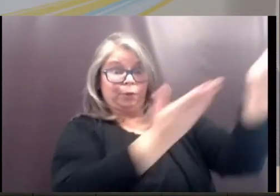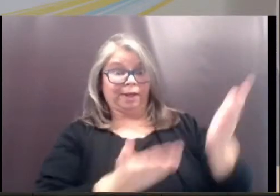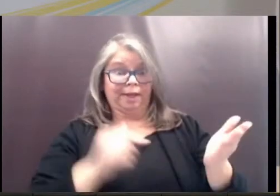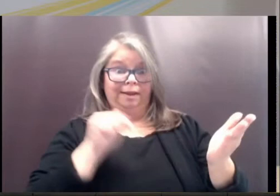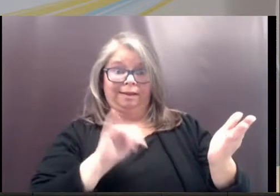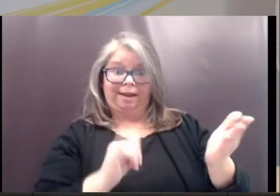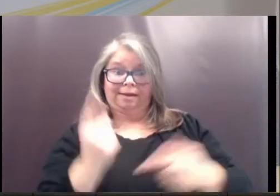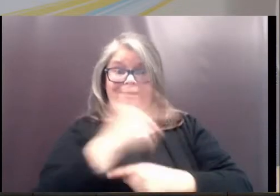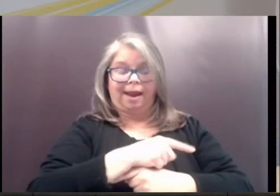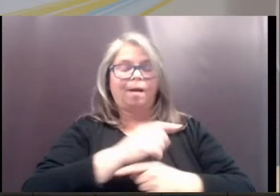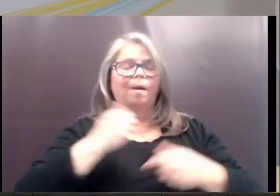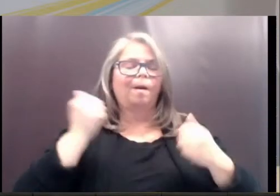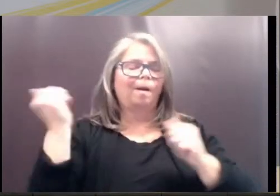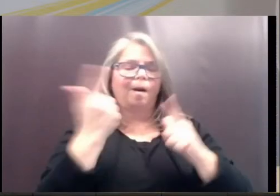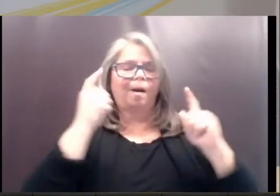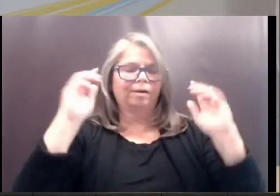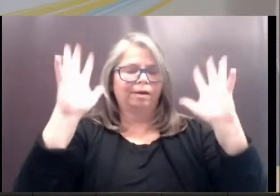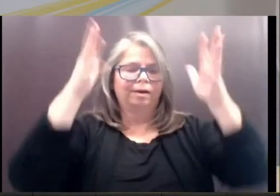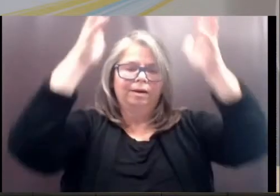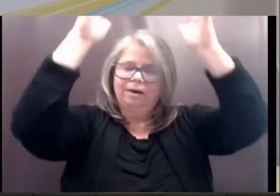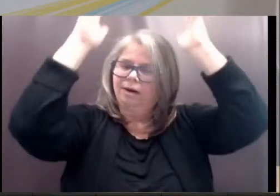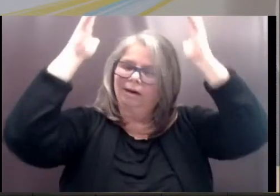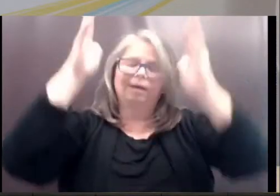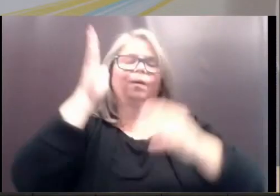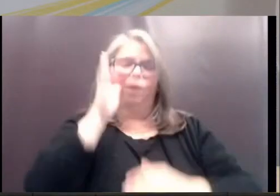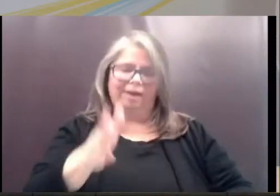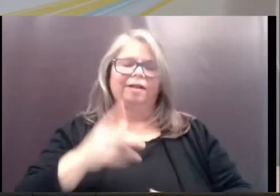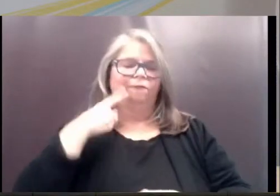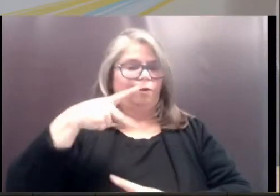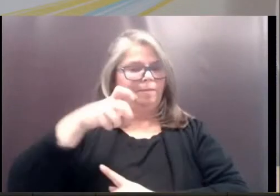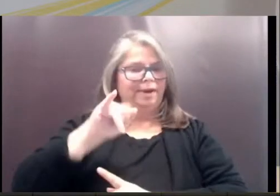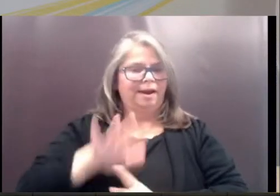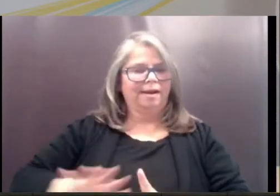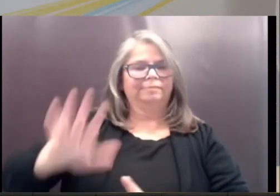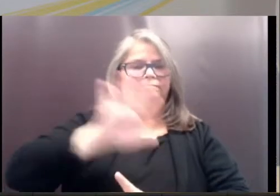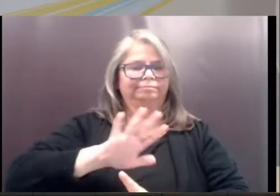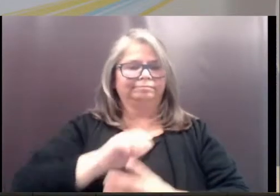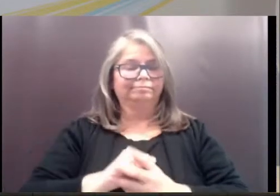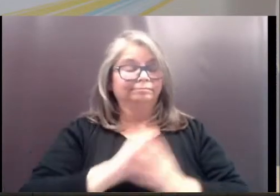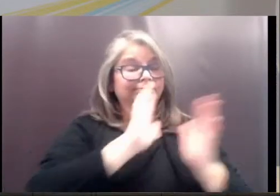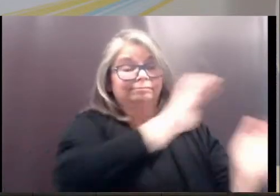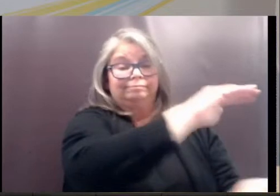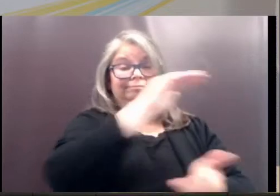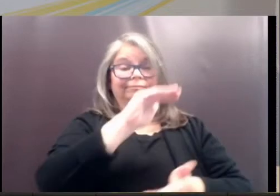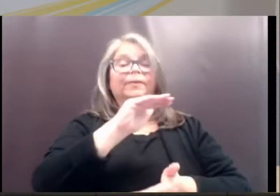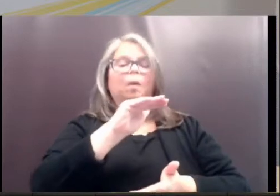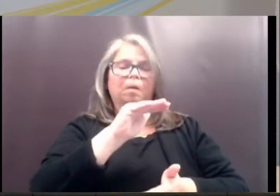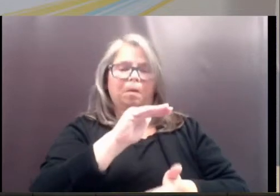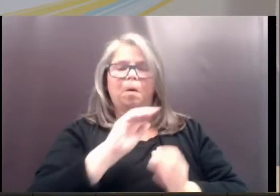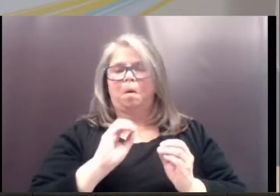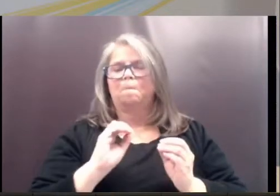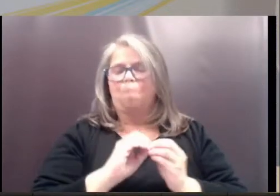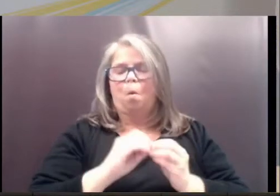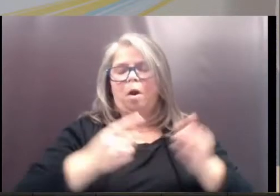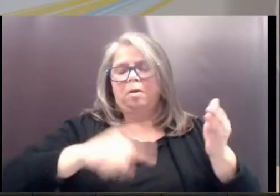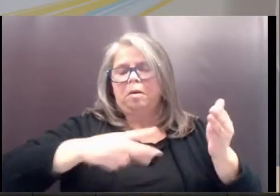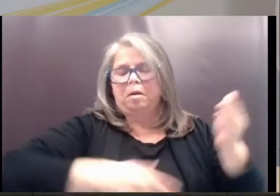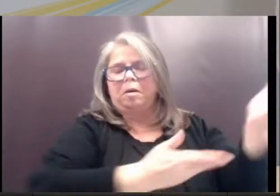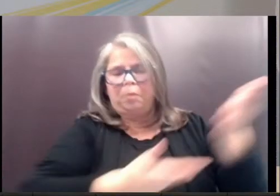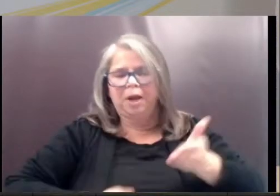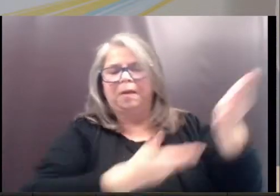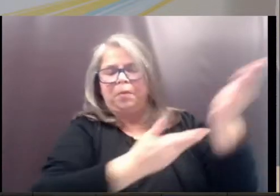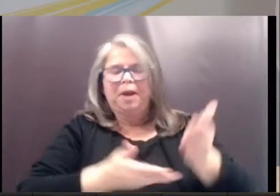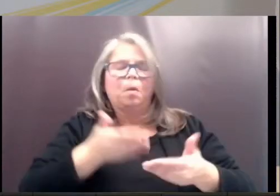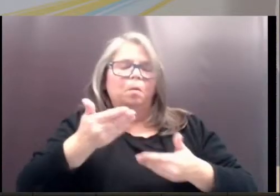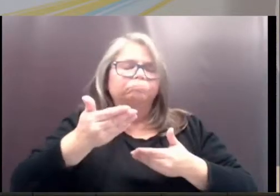province. And although the first shipment is a small supply, we know that more will be coming. And we know that if we